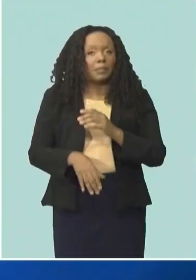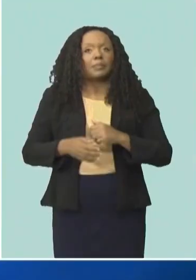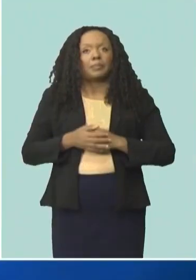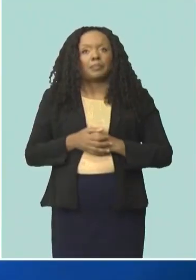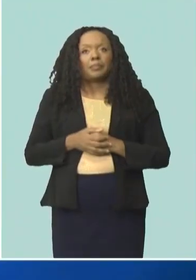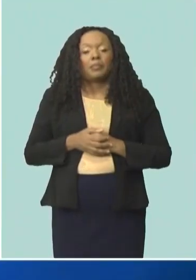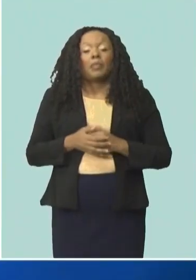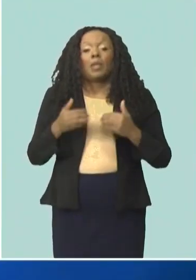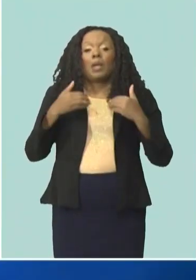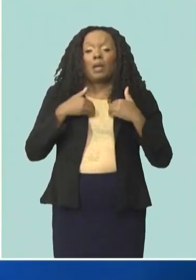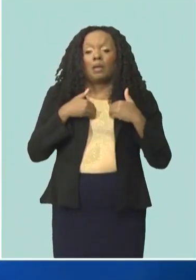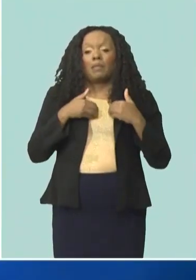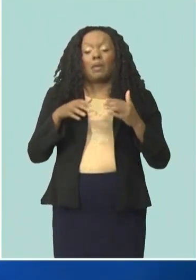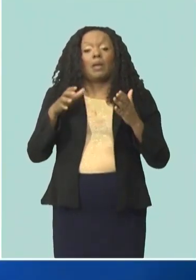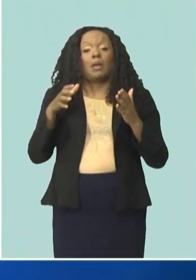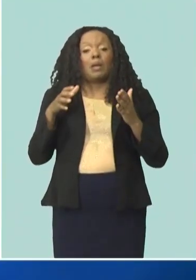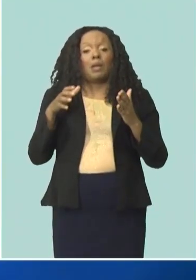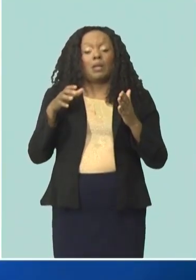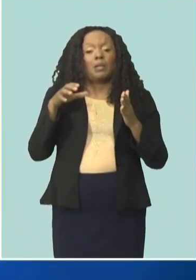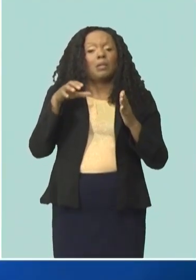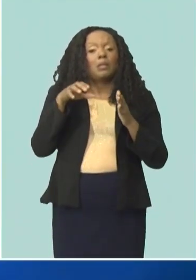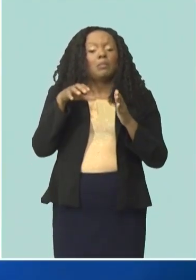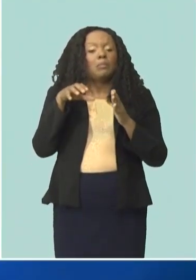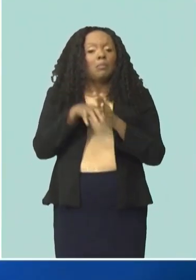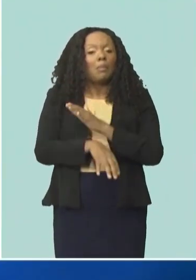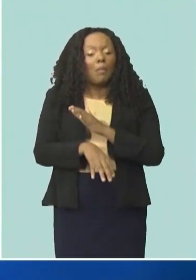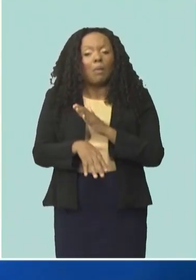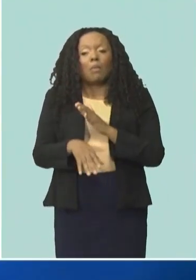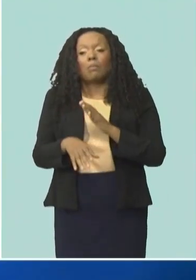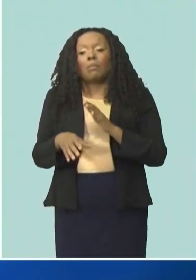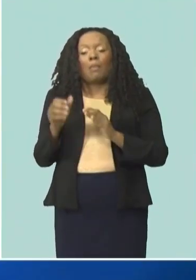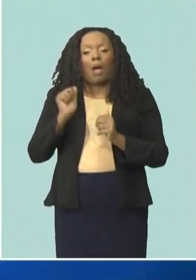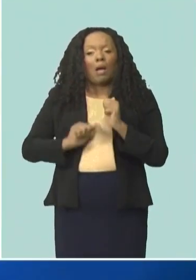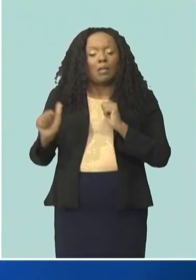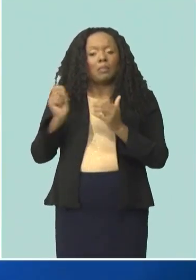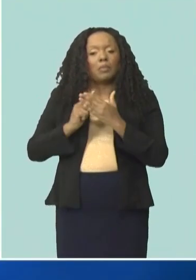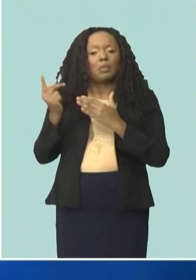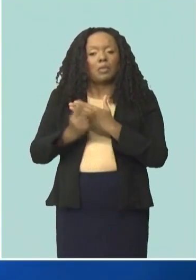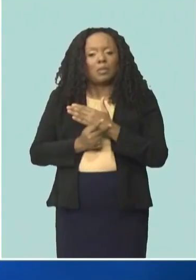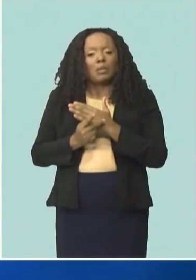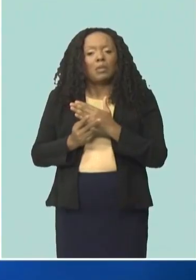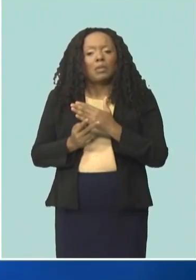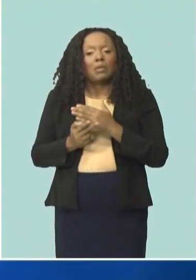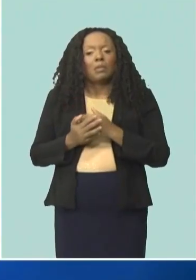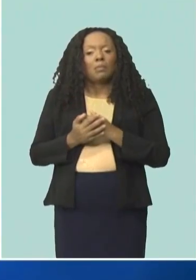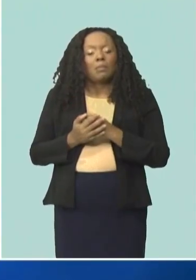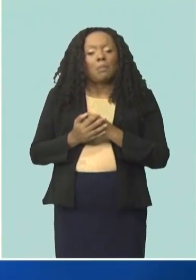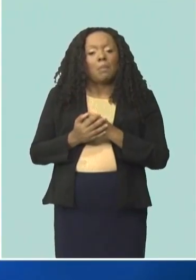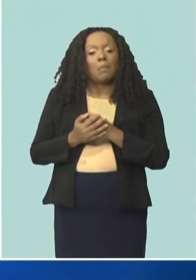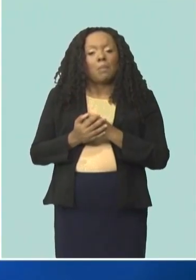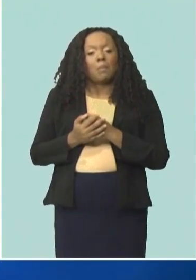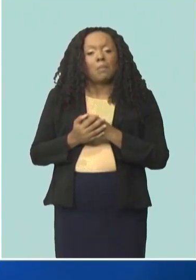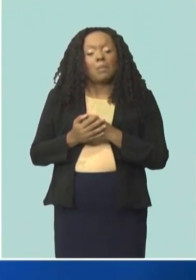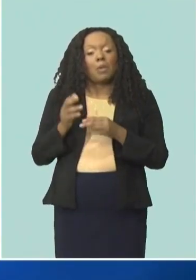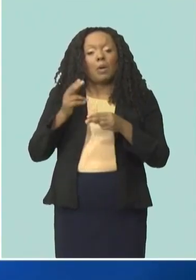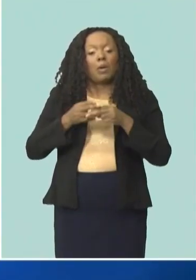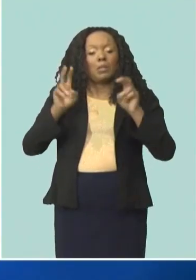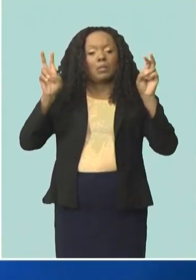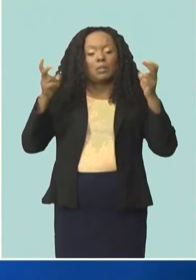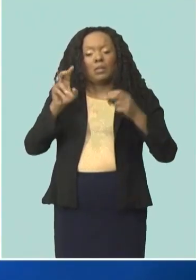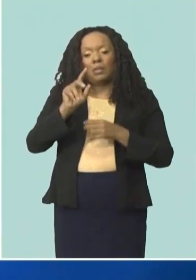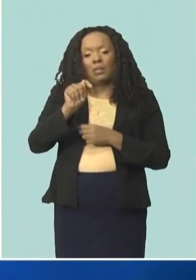ongoing, is looking at the criminal activity, looking at those hotspot areas, looking